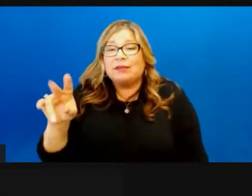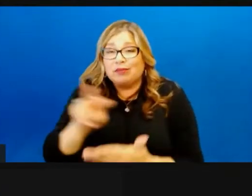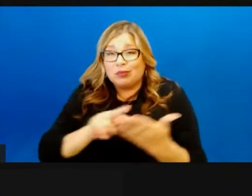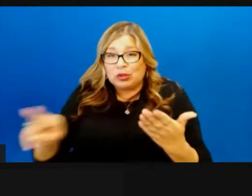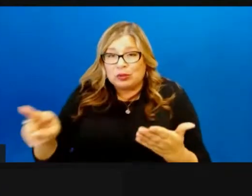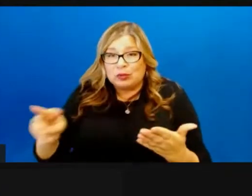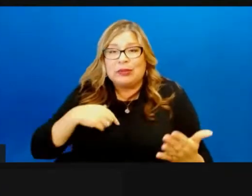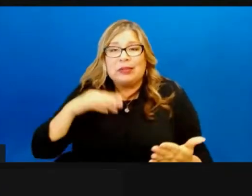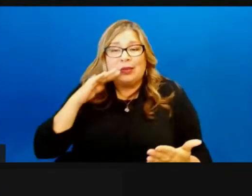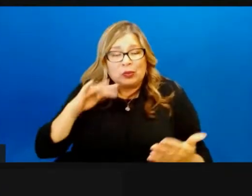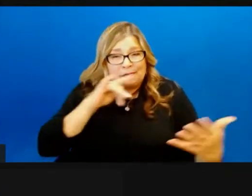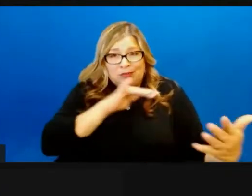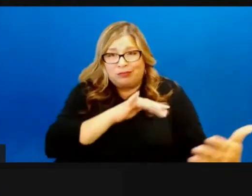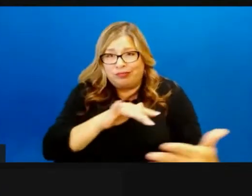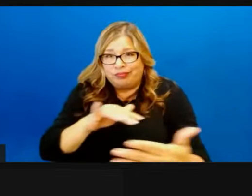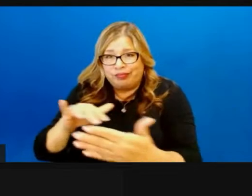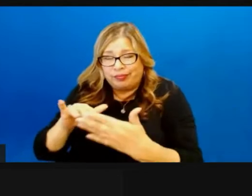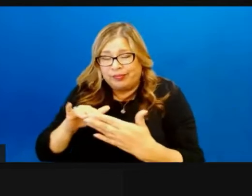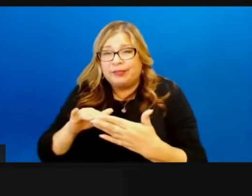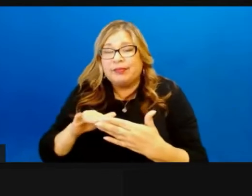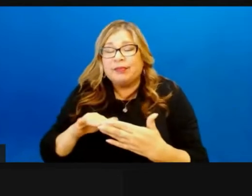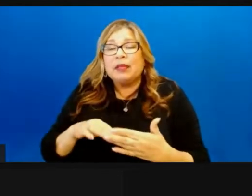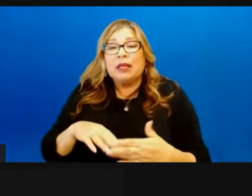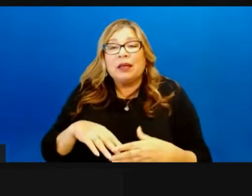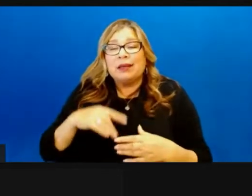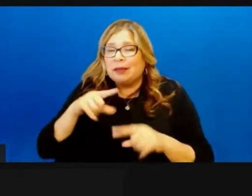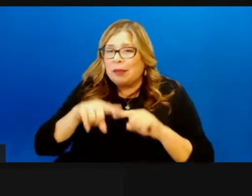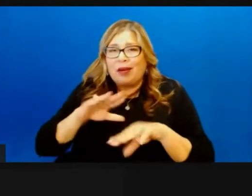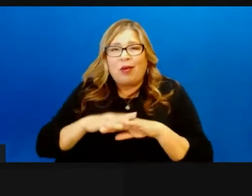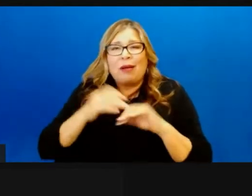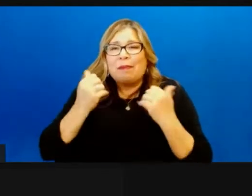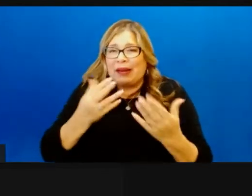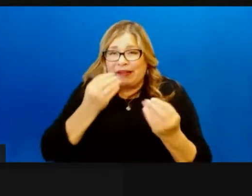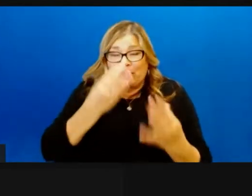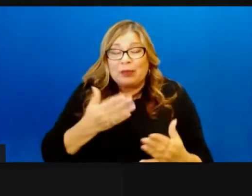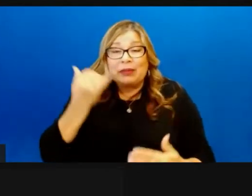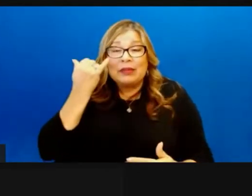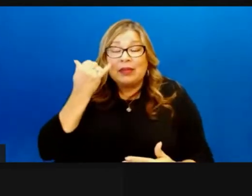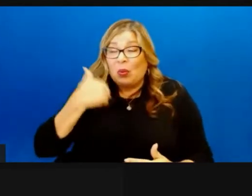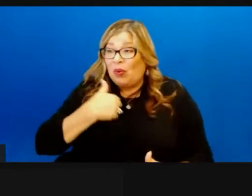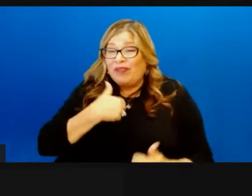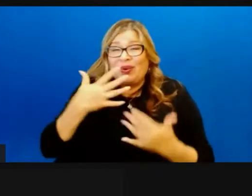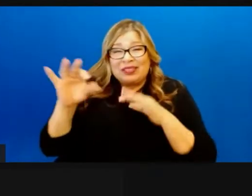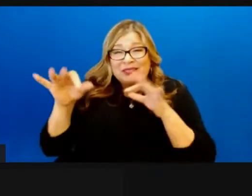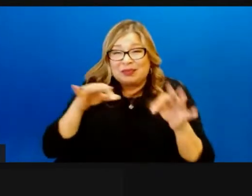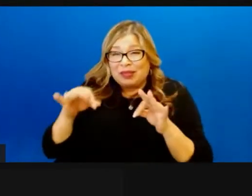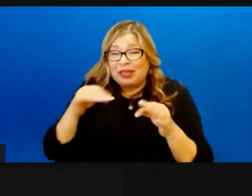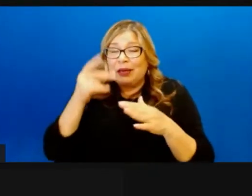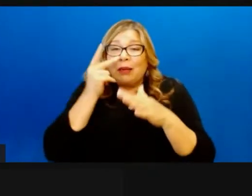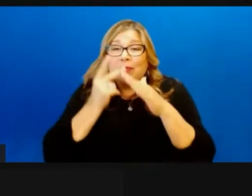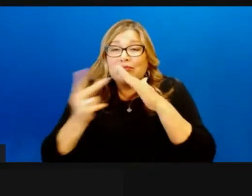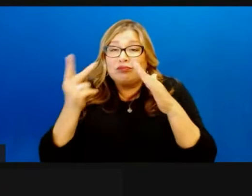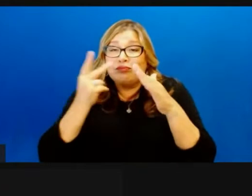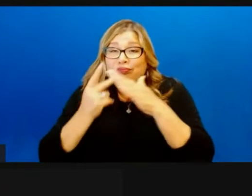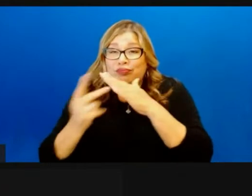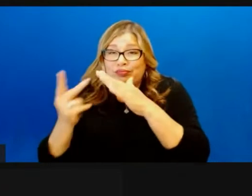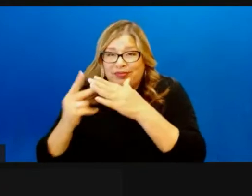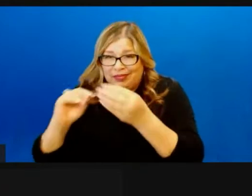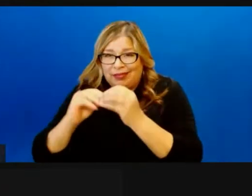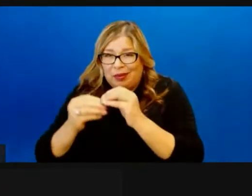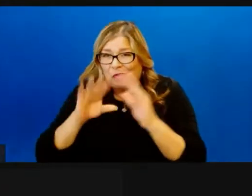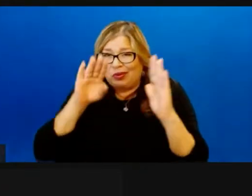what we are seeing today, given the course of the conversations, anticipating that on February